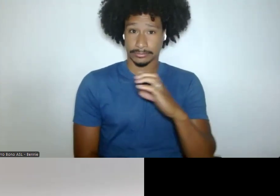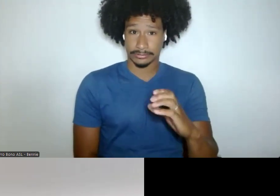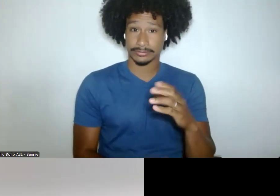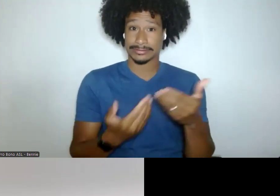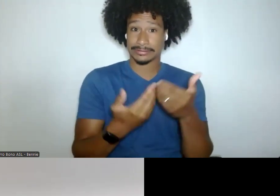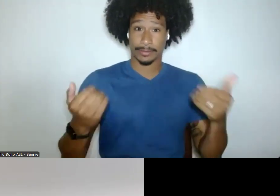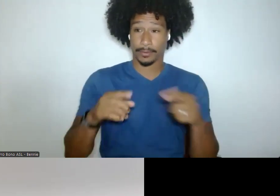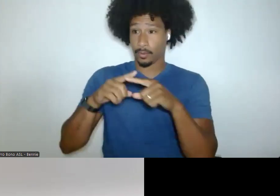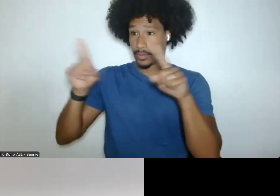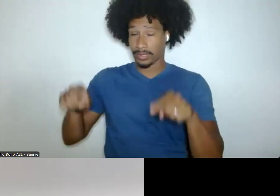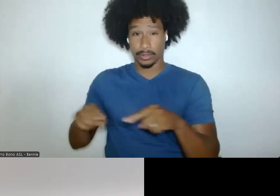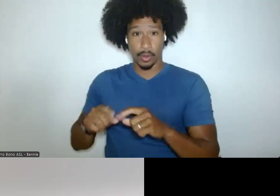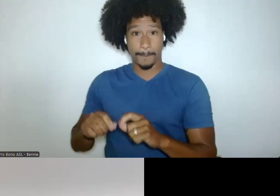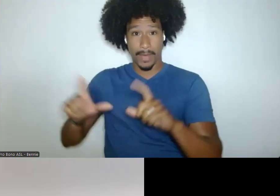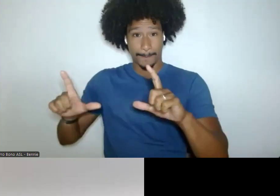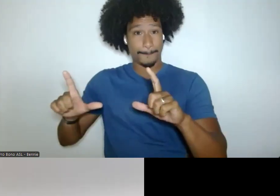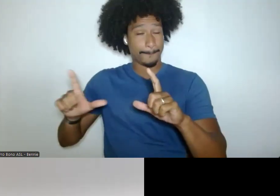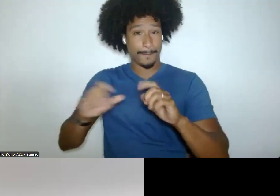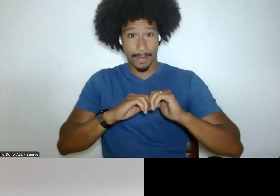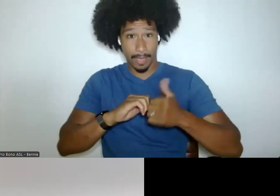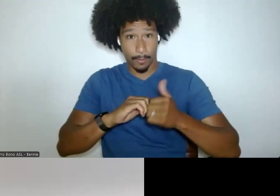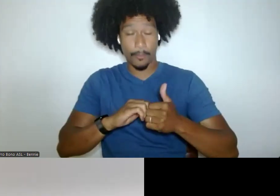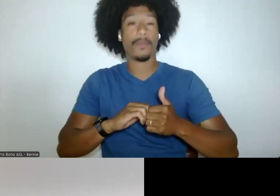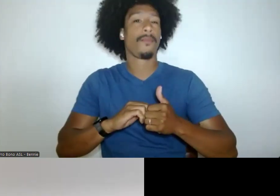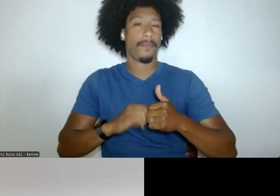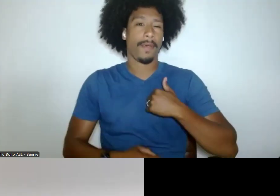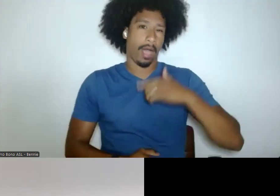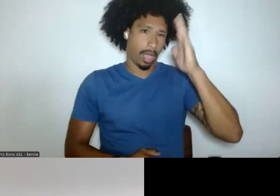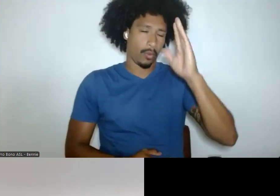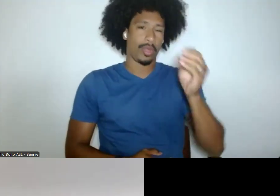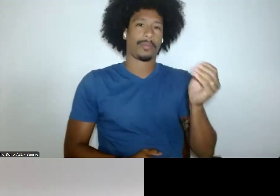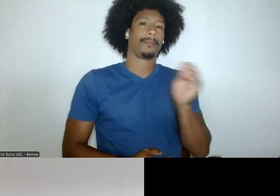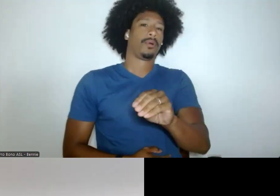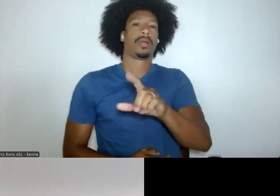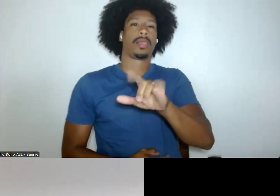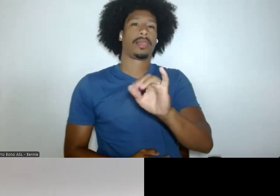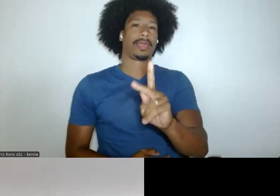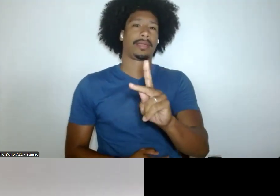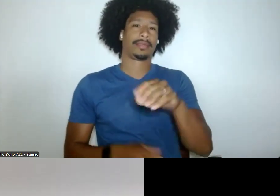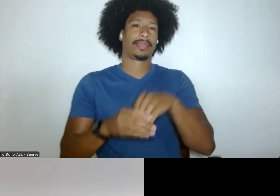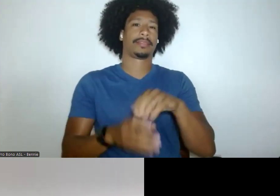window, I'm going to place the link in the chat.